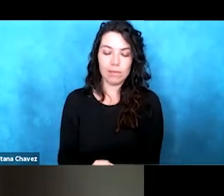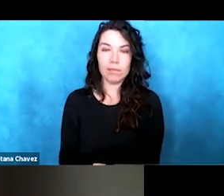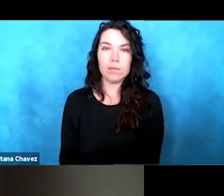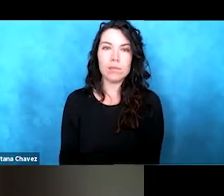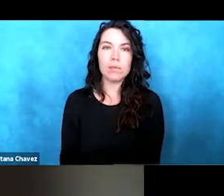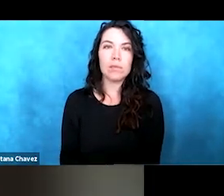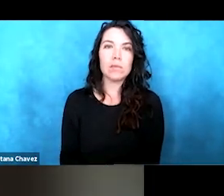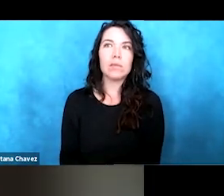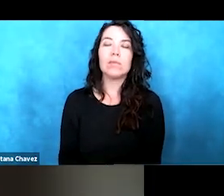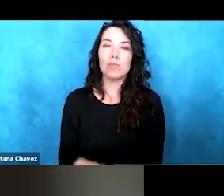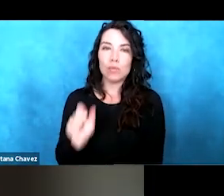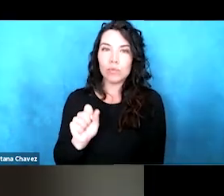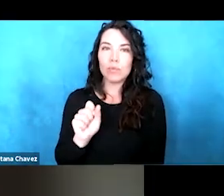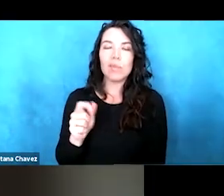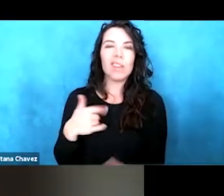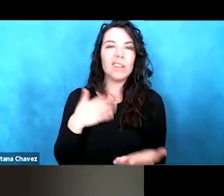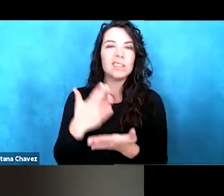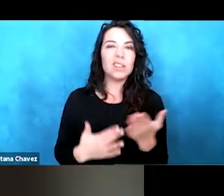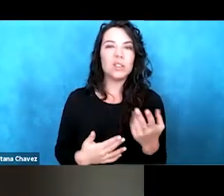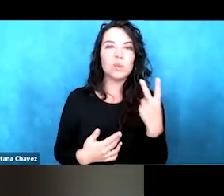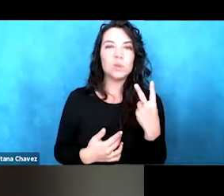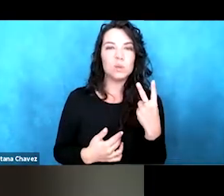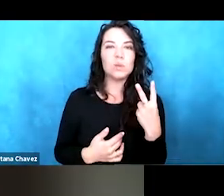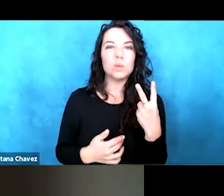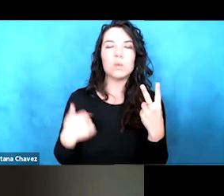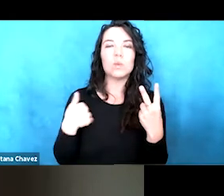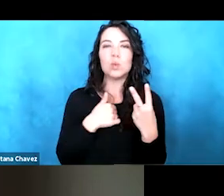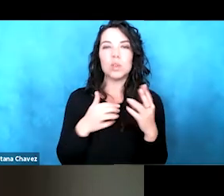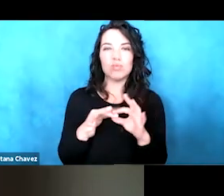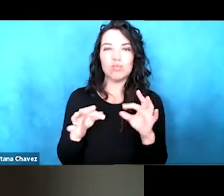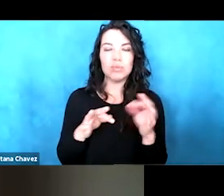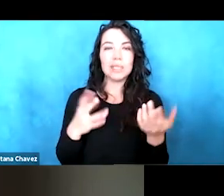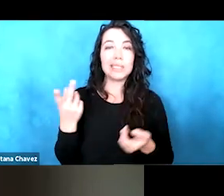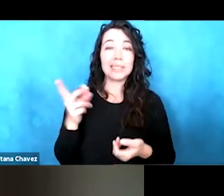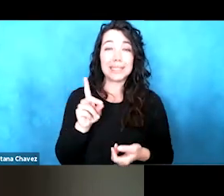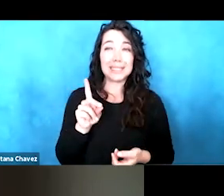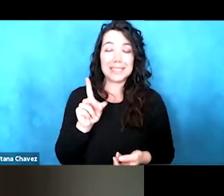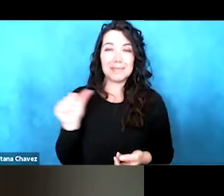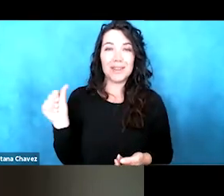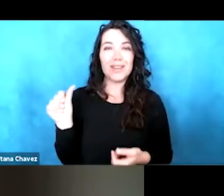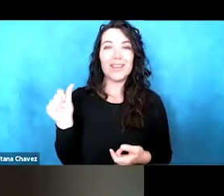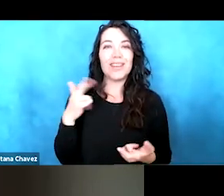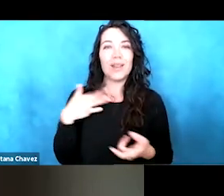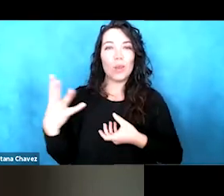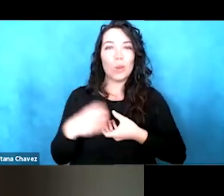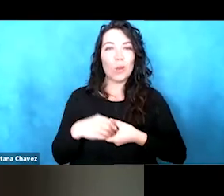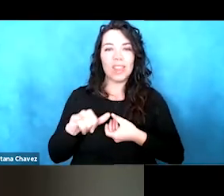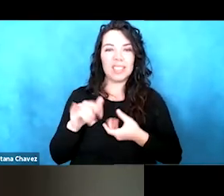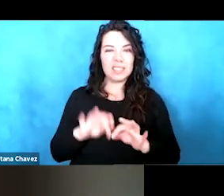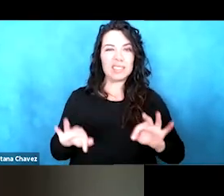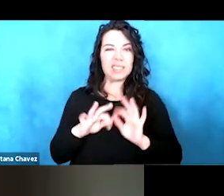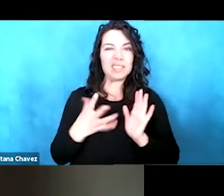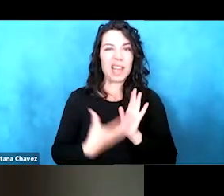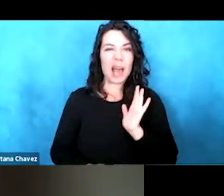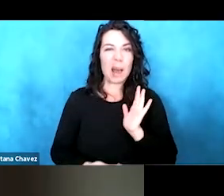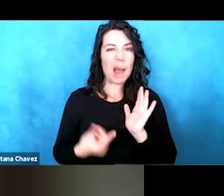acknowledged in section 2 that disability inclusion is a key gap within the evidence. So what we looked at was